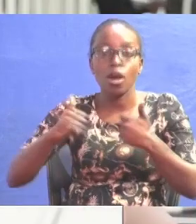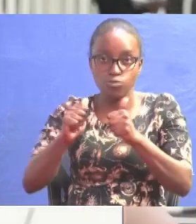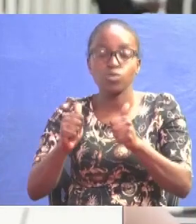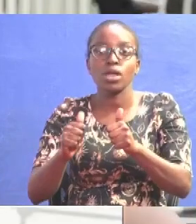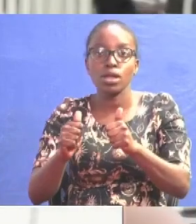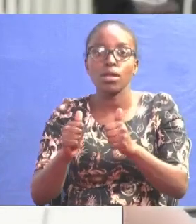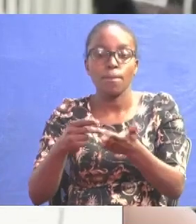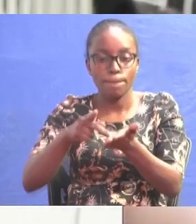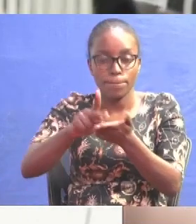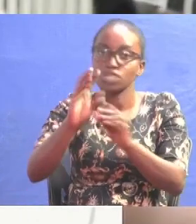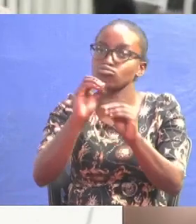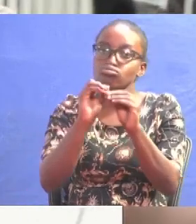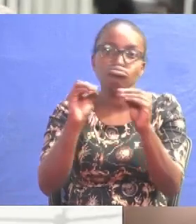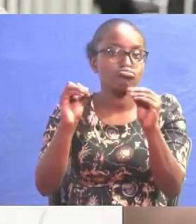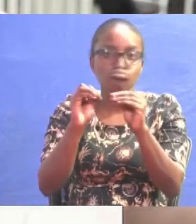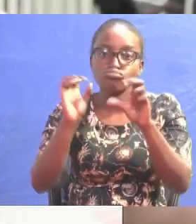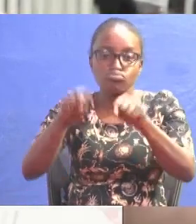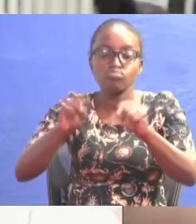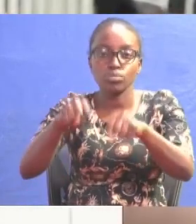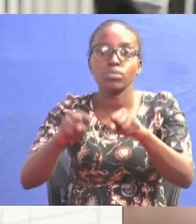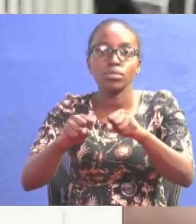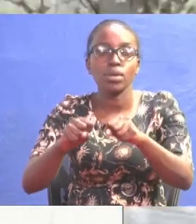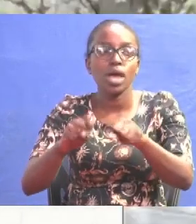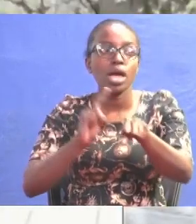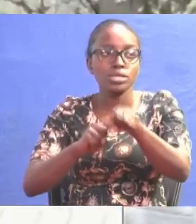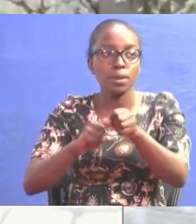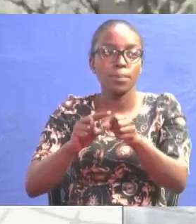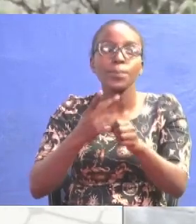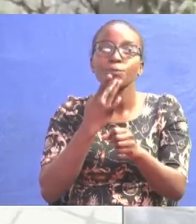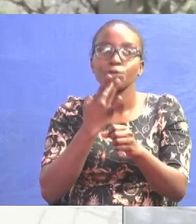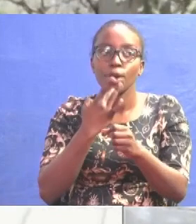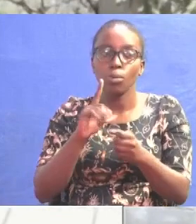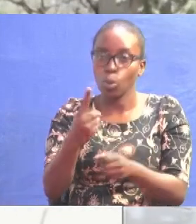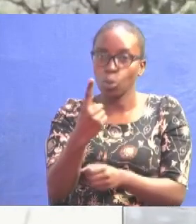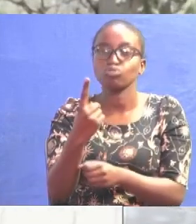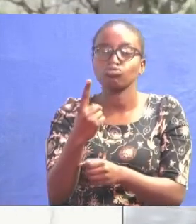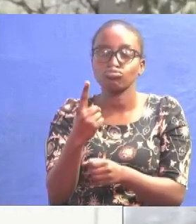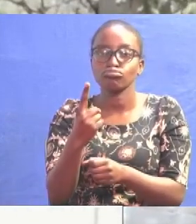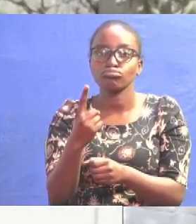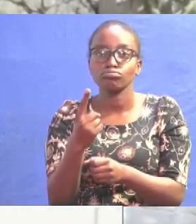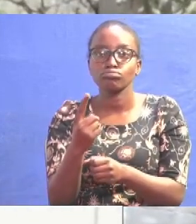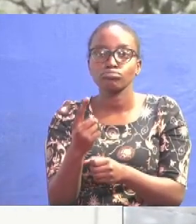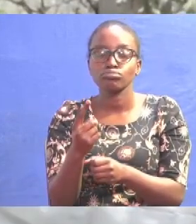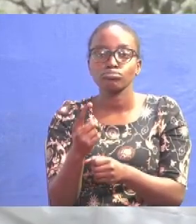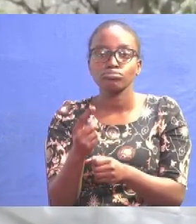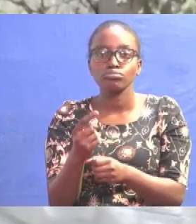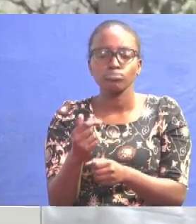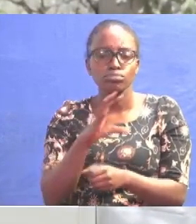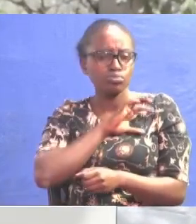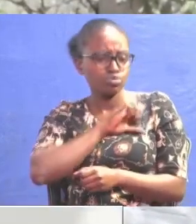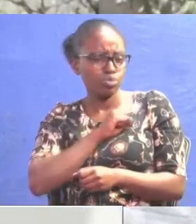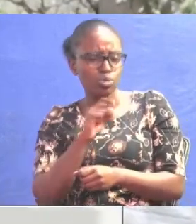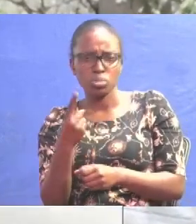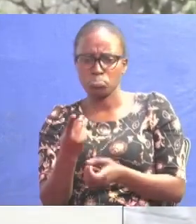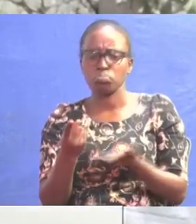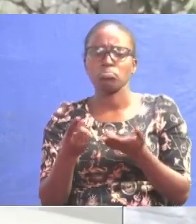kupay anything akiwa band 5, naona itakuwa unfavorable. To be honest, I think kwa mimi sijafurahia kwa sababu